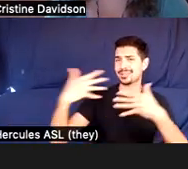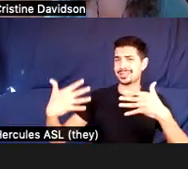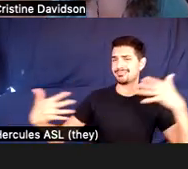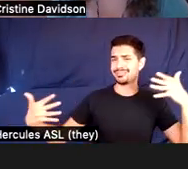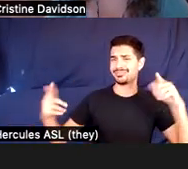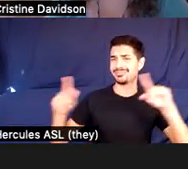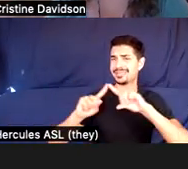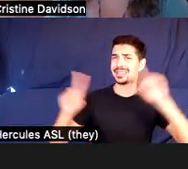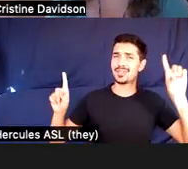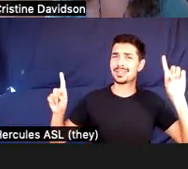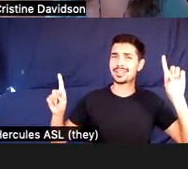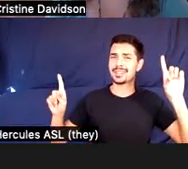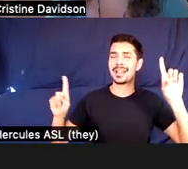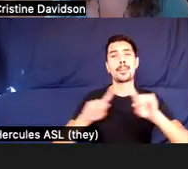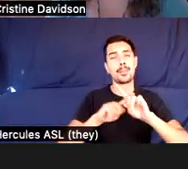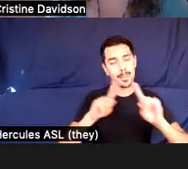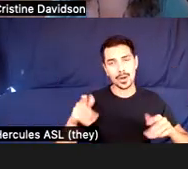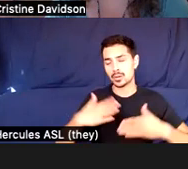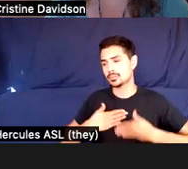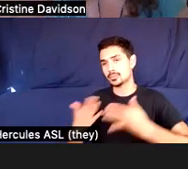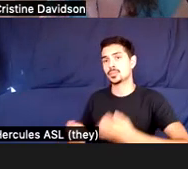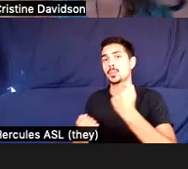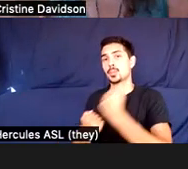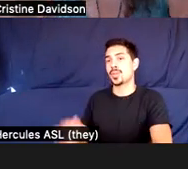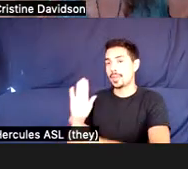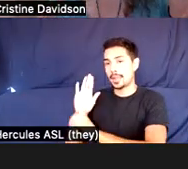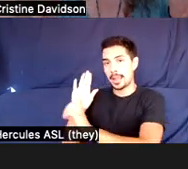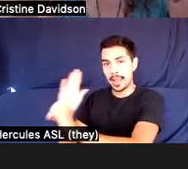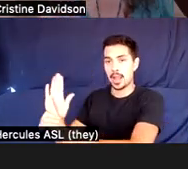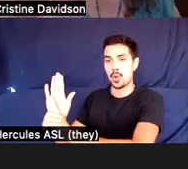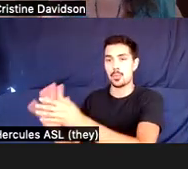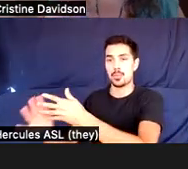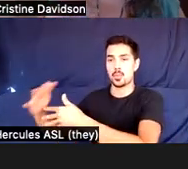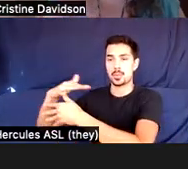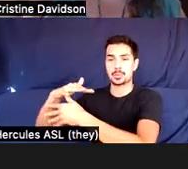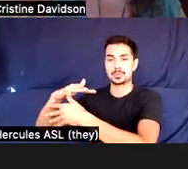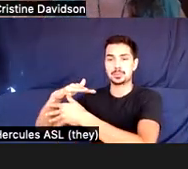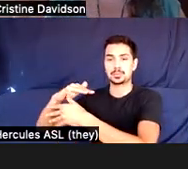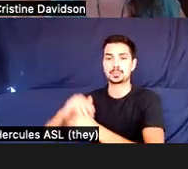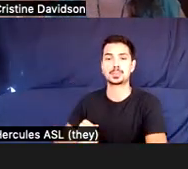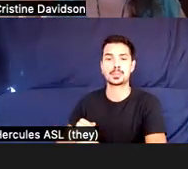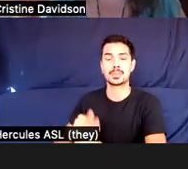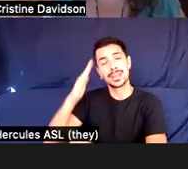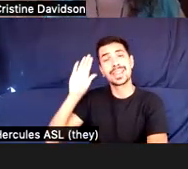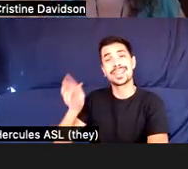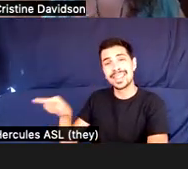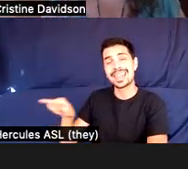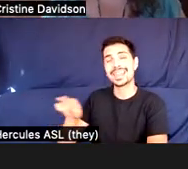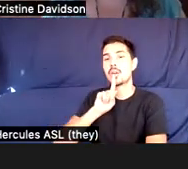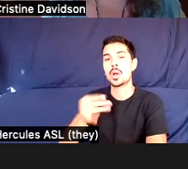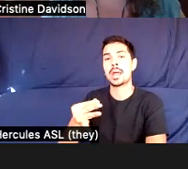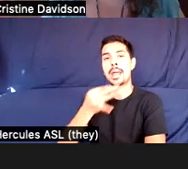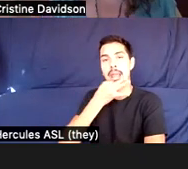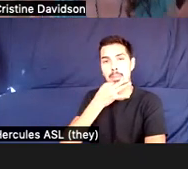the experts in their own experiences. And it can be a both and. Like they may not know what resources or possibilities